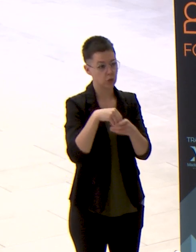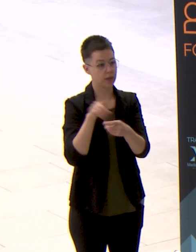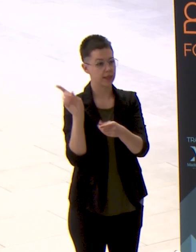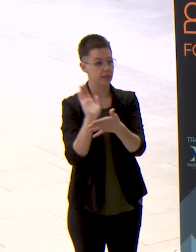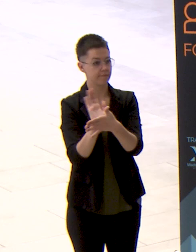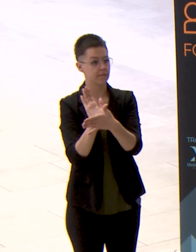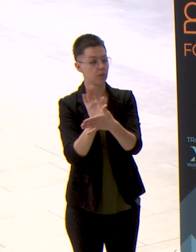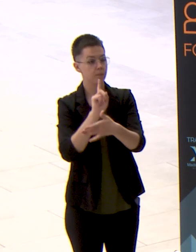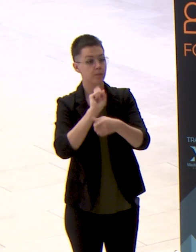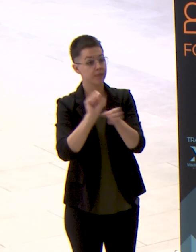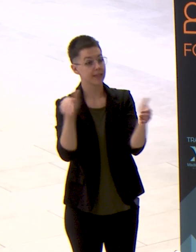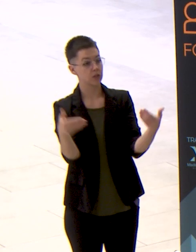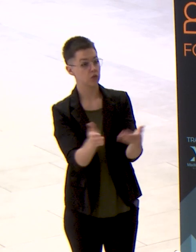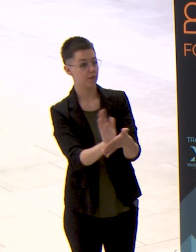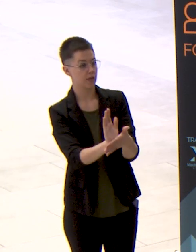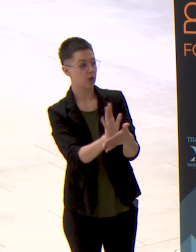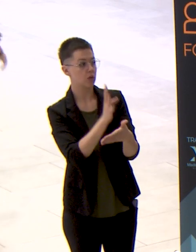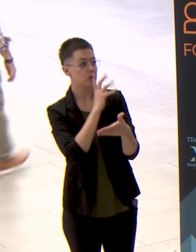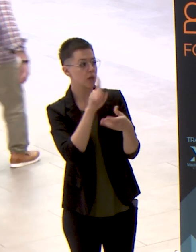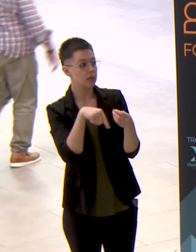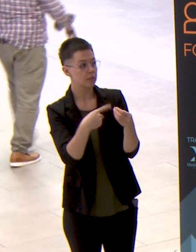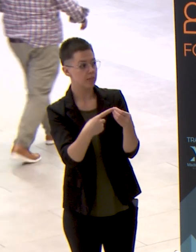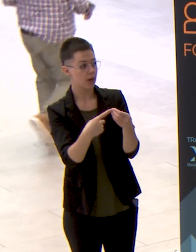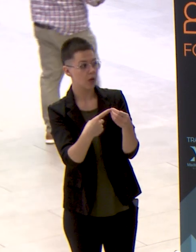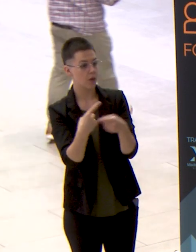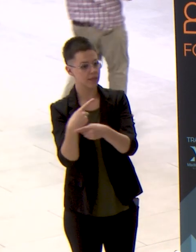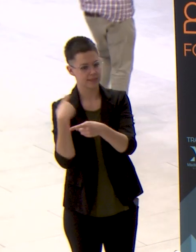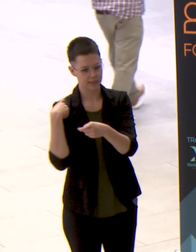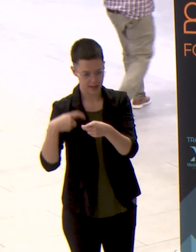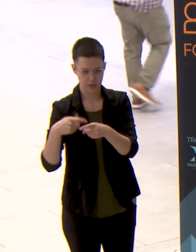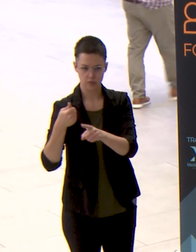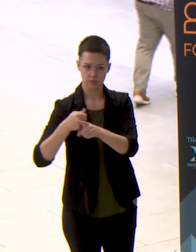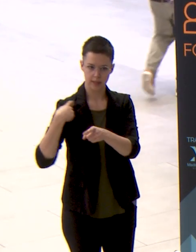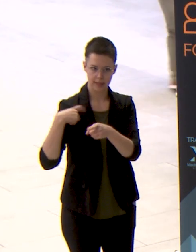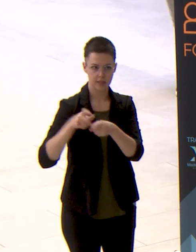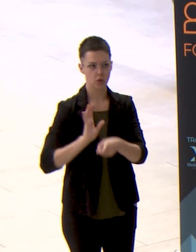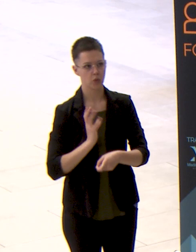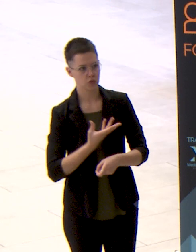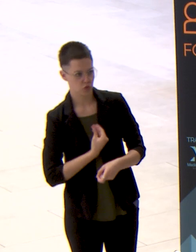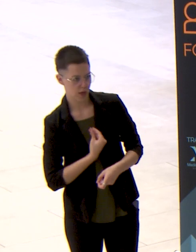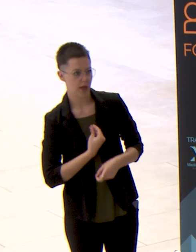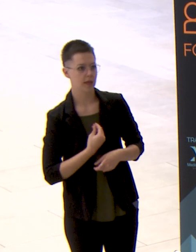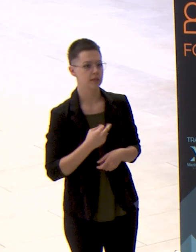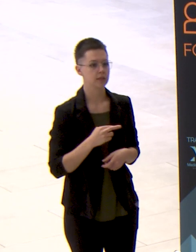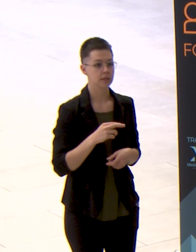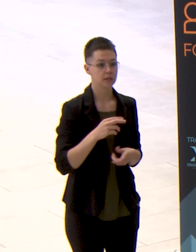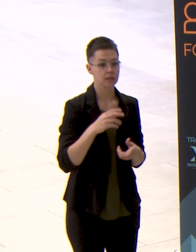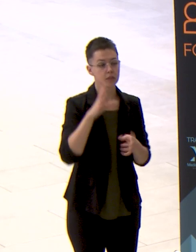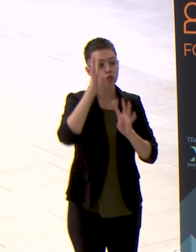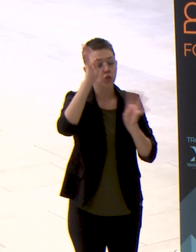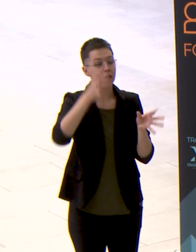actually, in the intro video, that actually talks about how he's like, he's Latino, he's trans, right? He's a